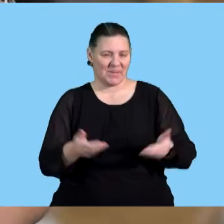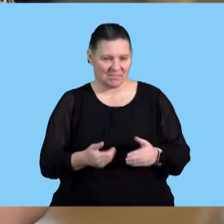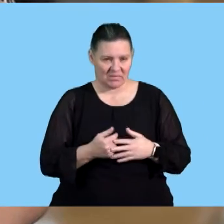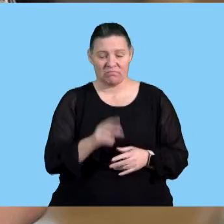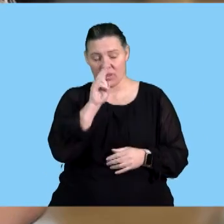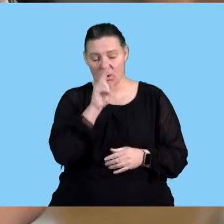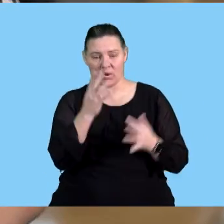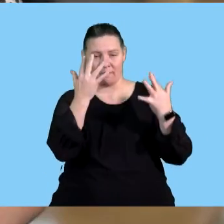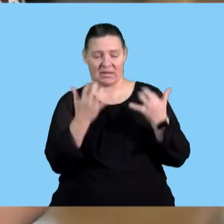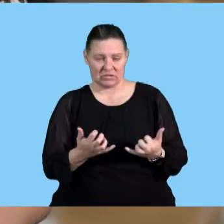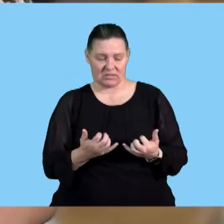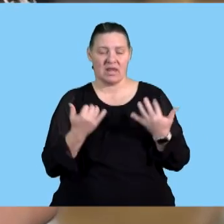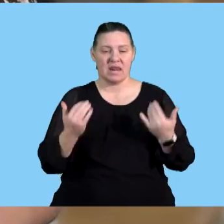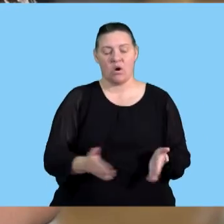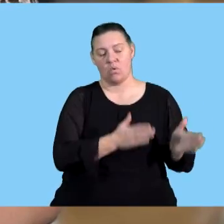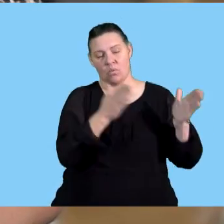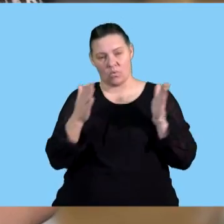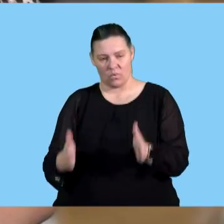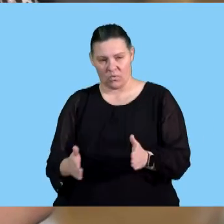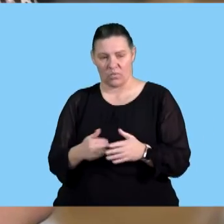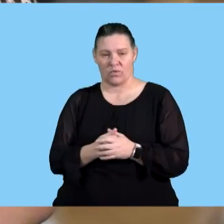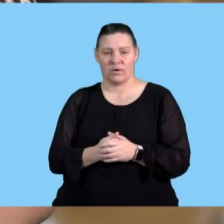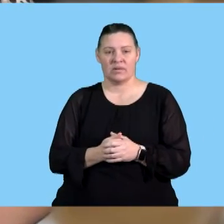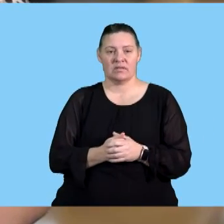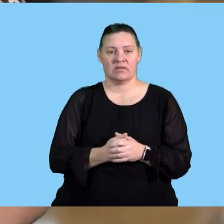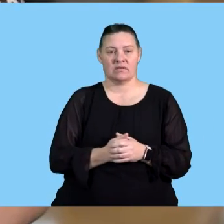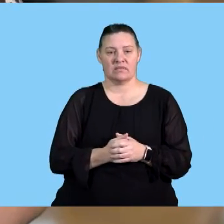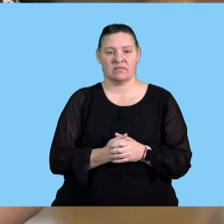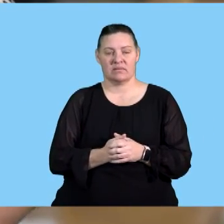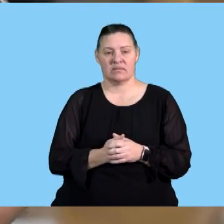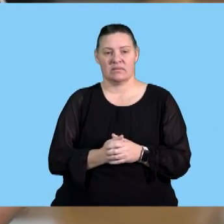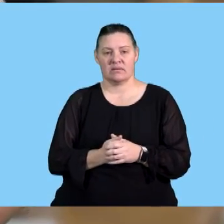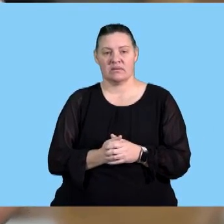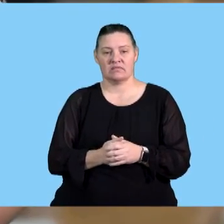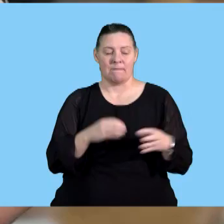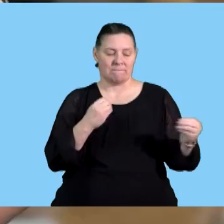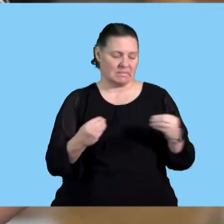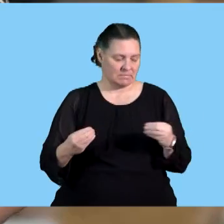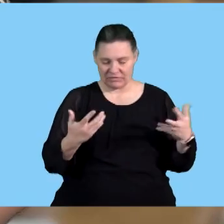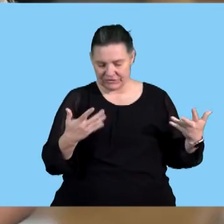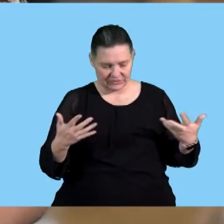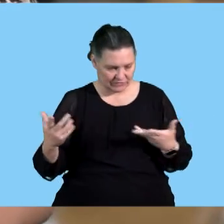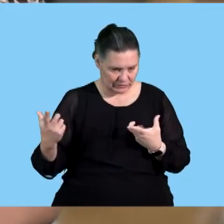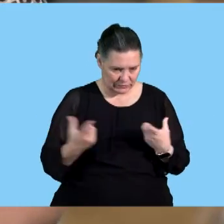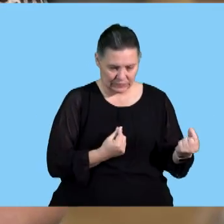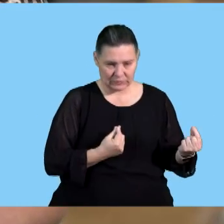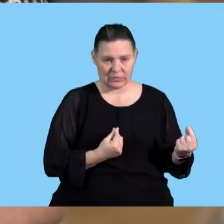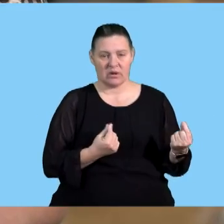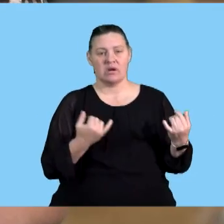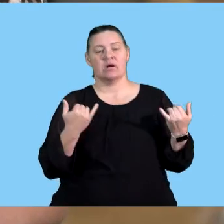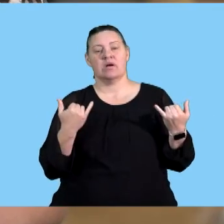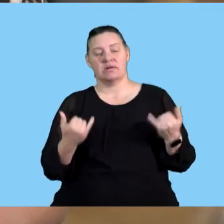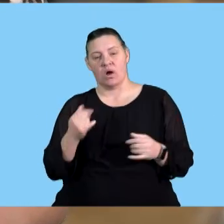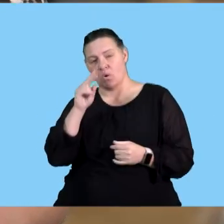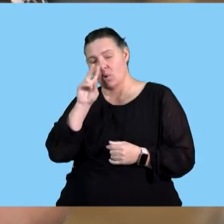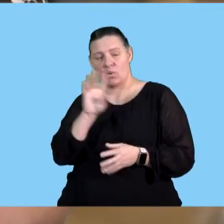Welcome back. We looked at budgets. Now, after budgets, we went out and we had a month of business. So